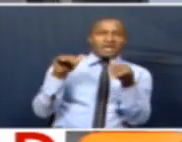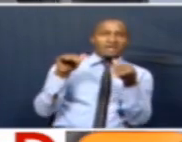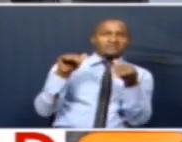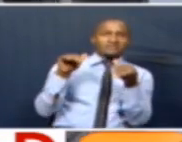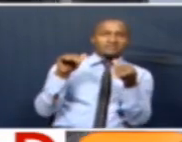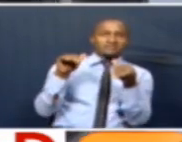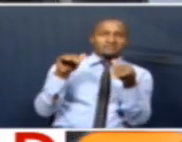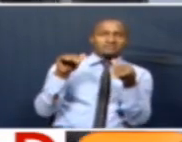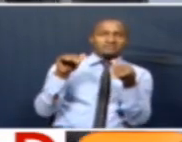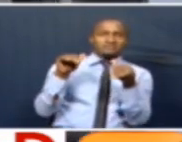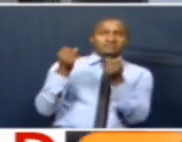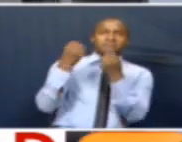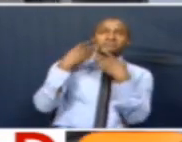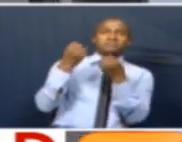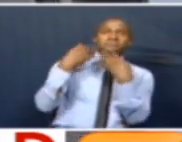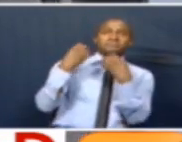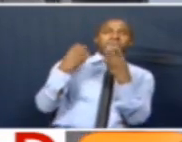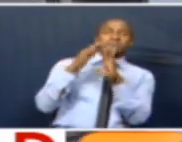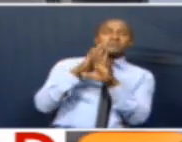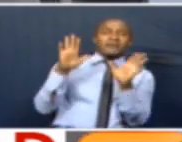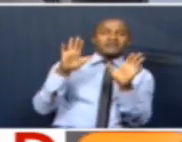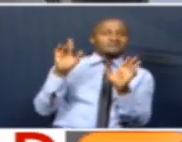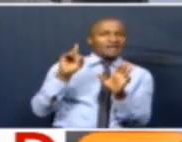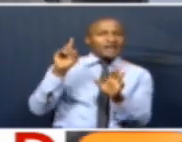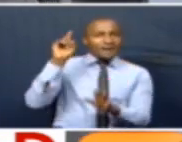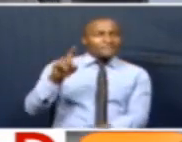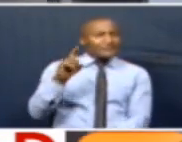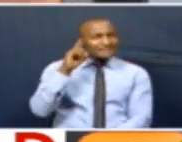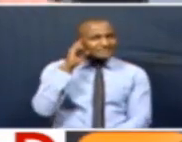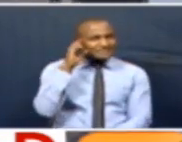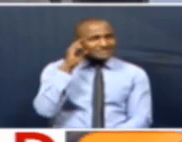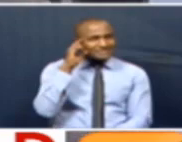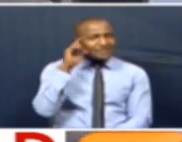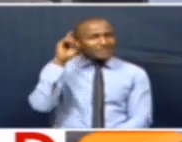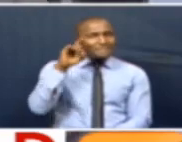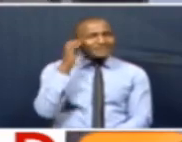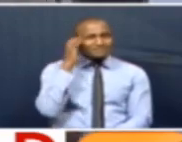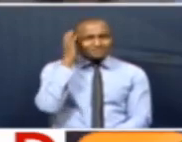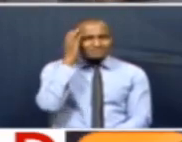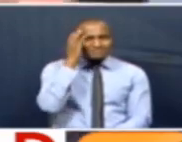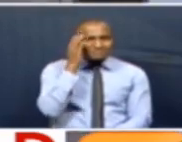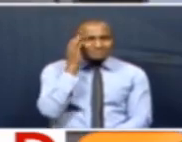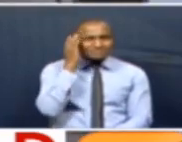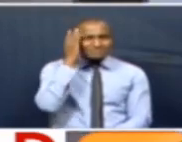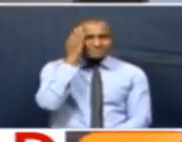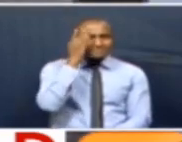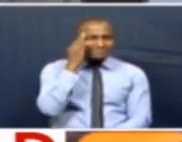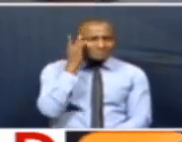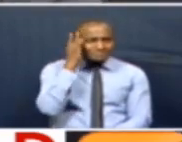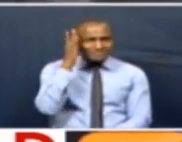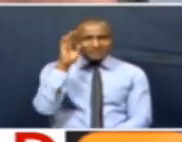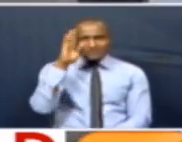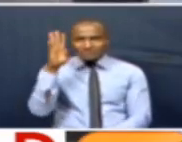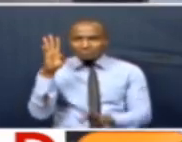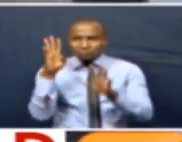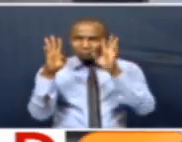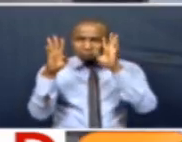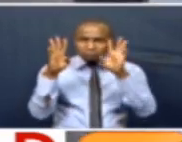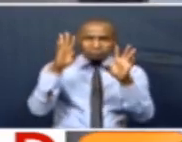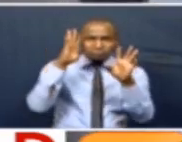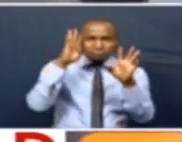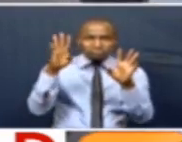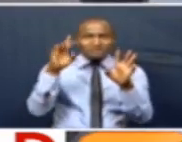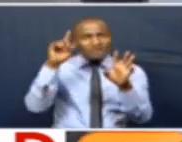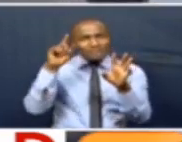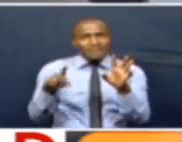without thinking. They have to think. They have to innovate. They have to create. They have to pioneer,